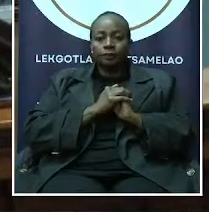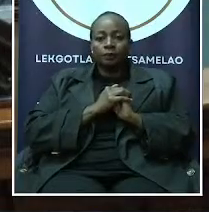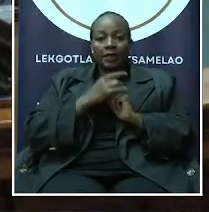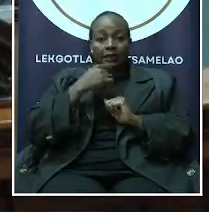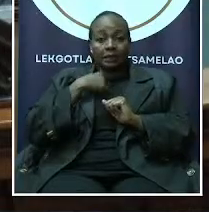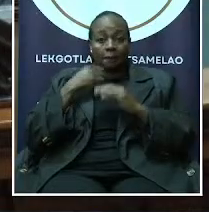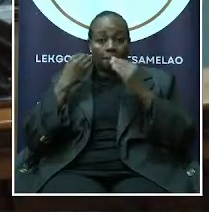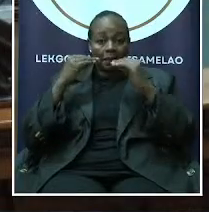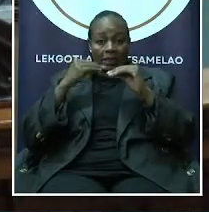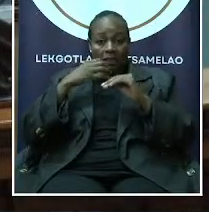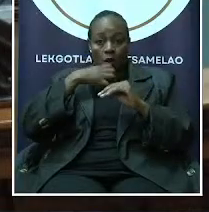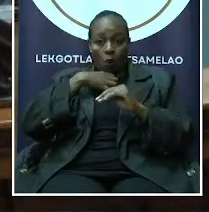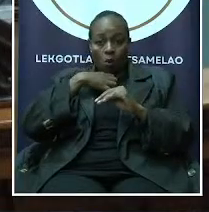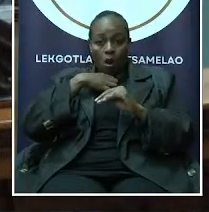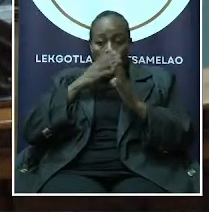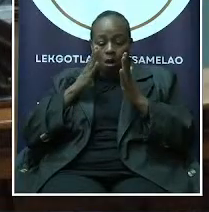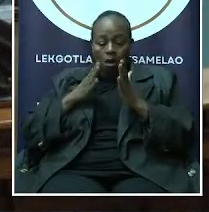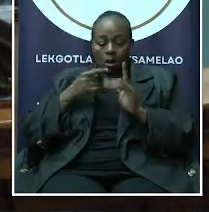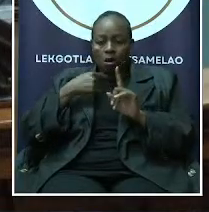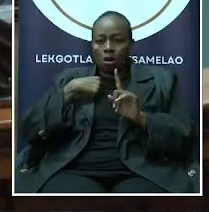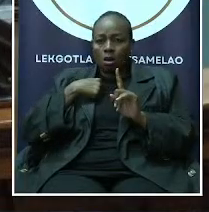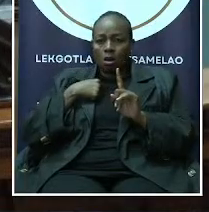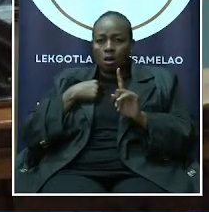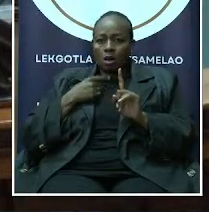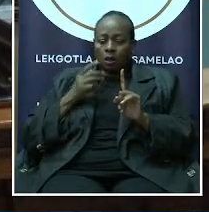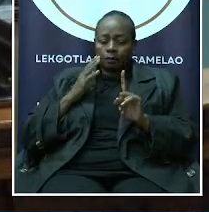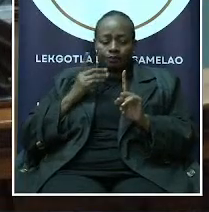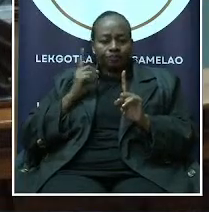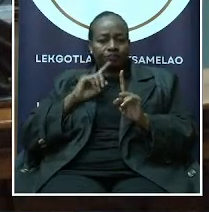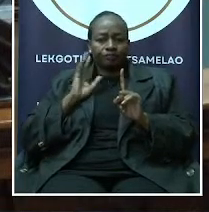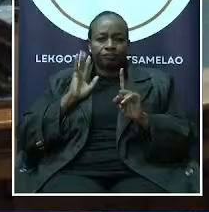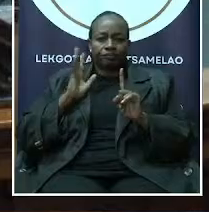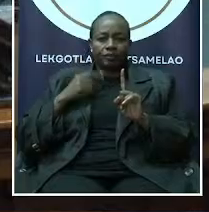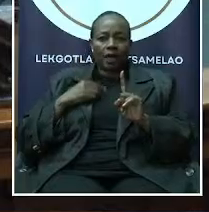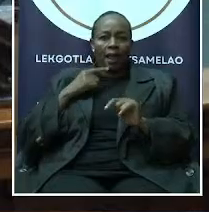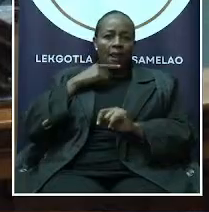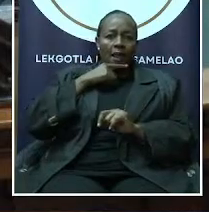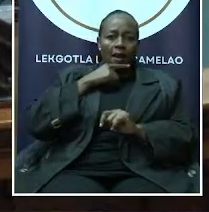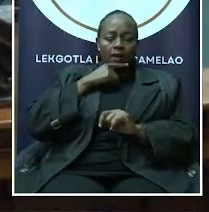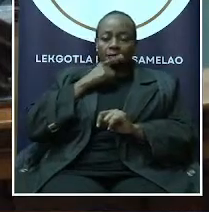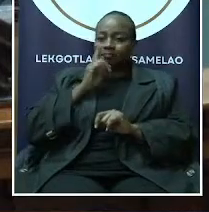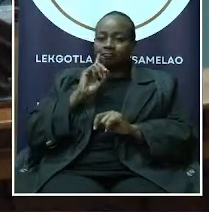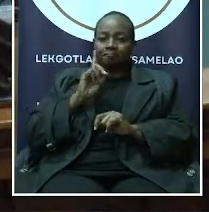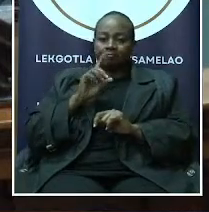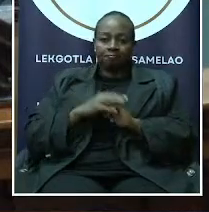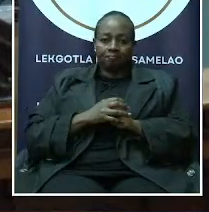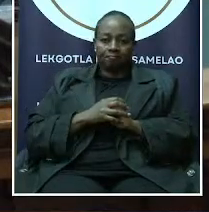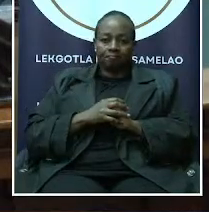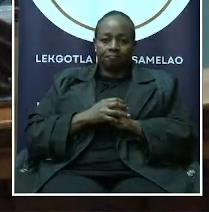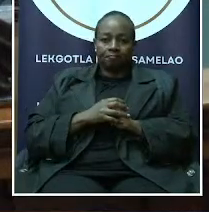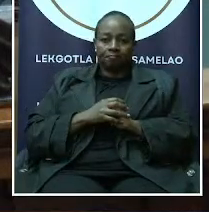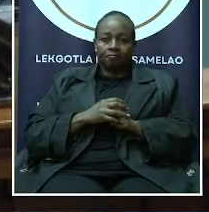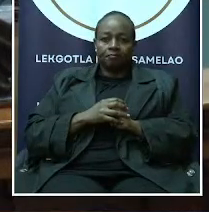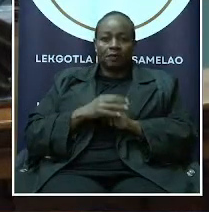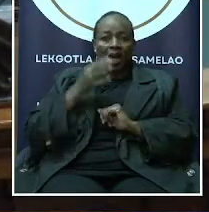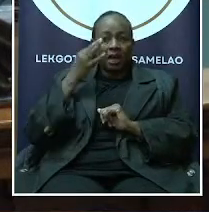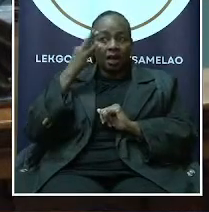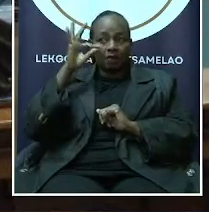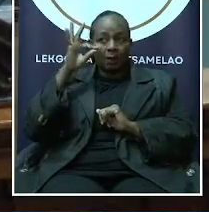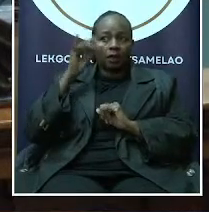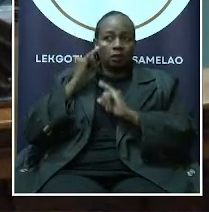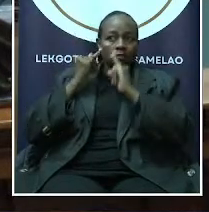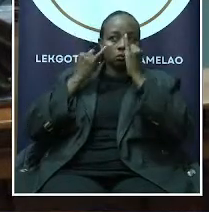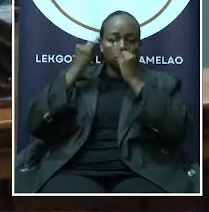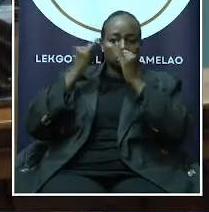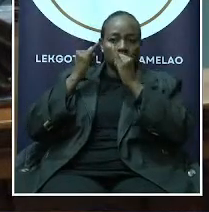owner, I am not going to stand here and lie to say that we don't have initiatives in our government that are